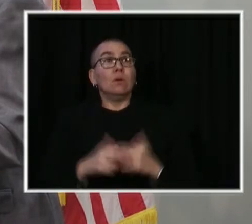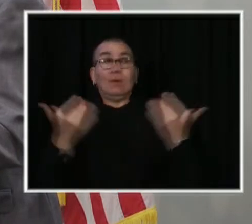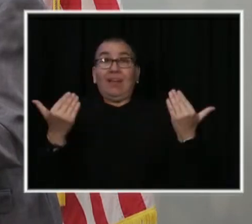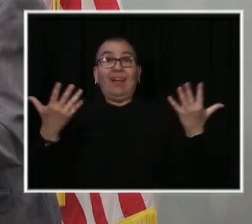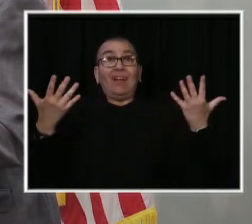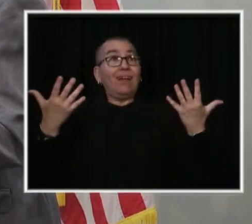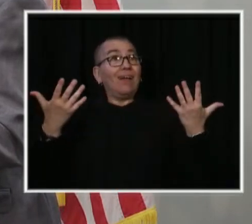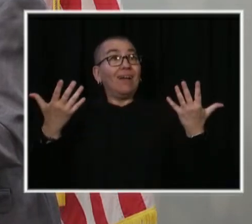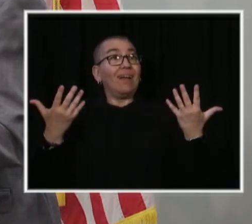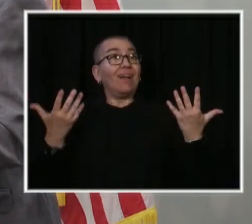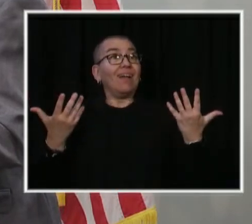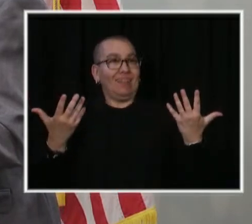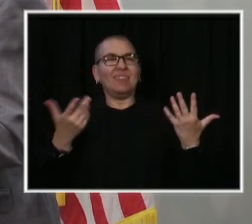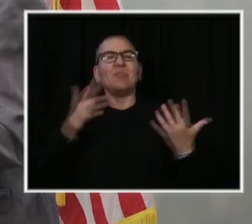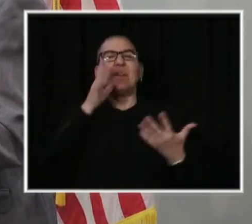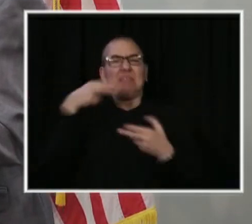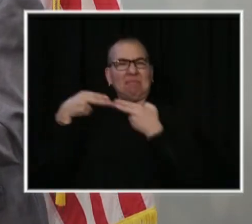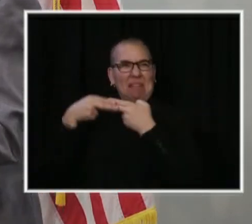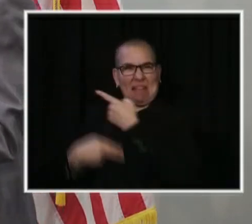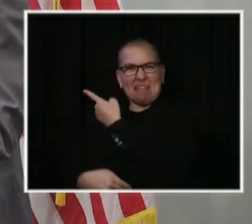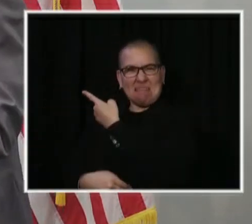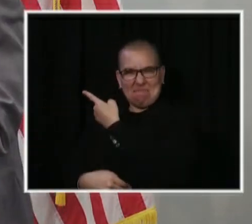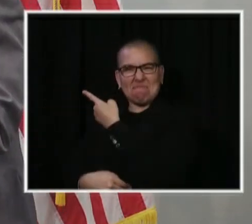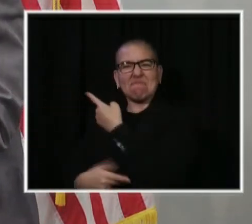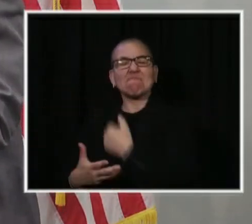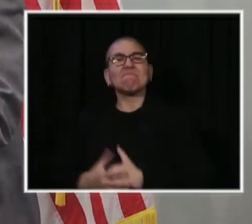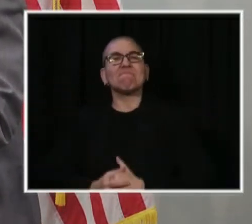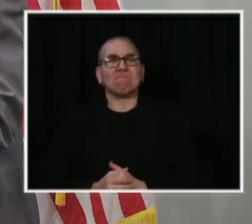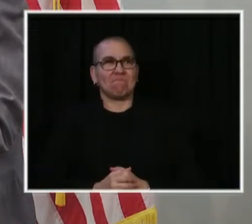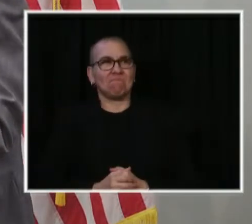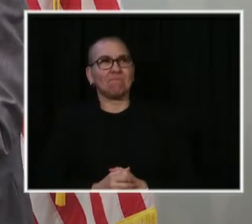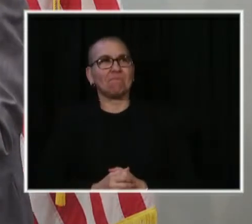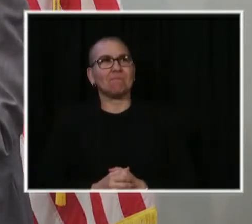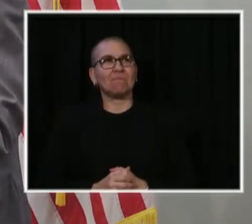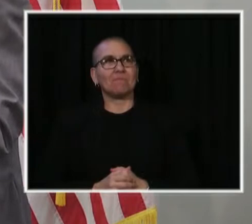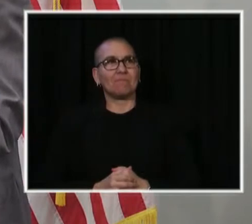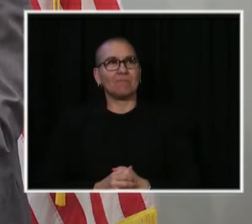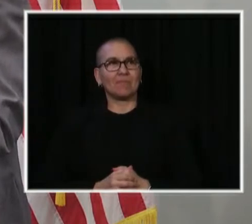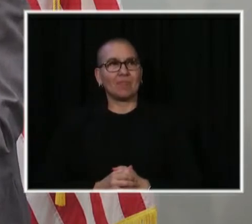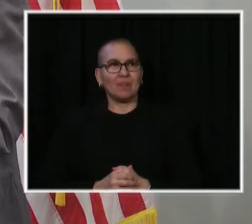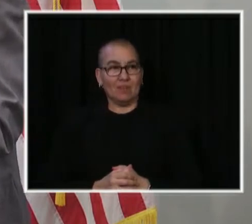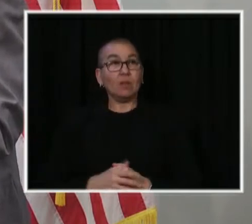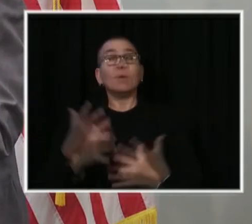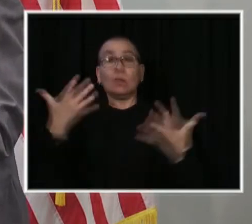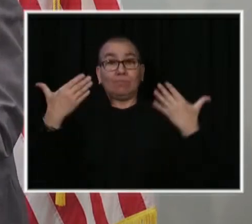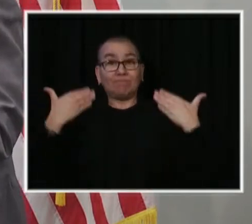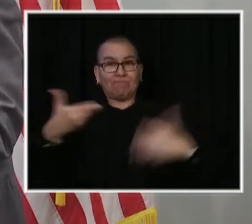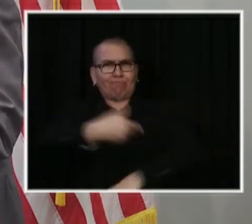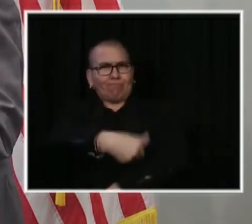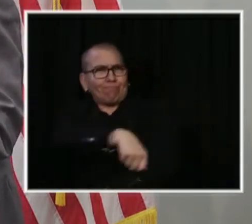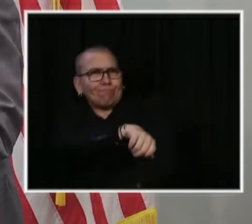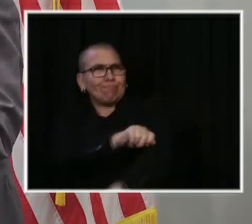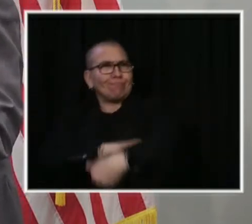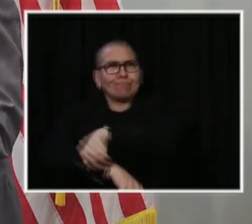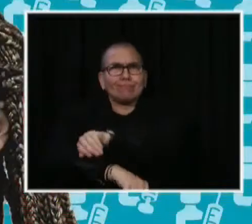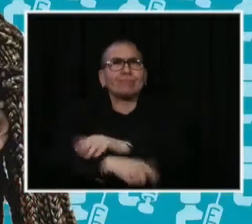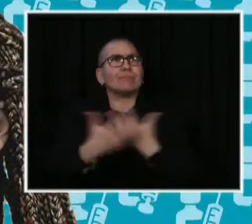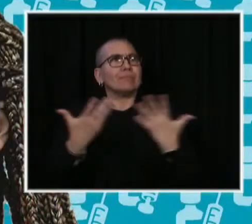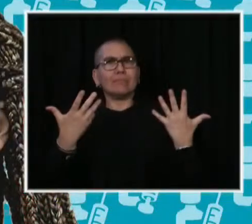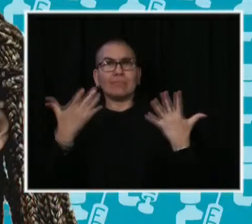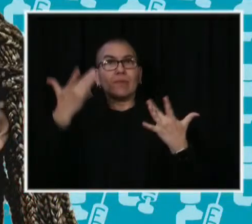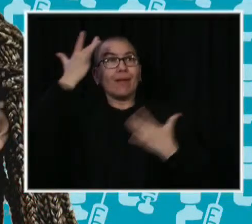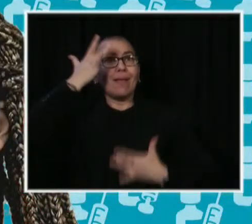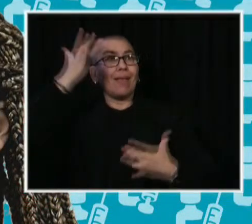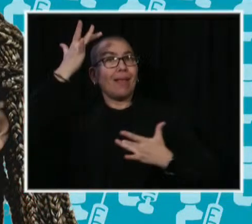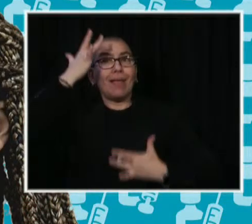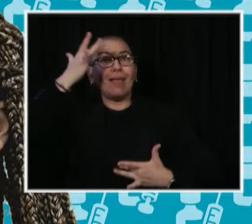harping on this. I know you're sick of seeing me in particular on this. The way to not see me anymore is get a vaccine and end this thing. That's what we